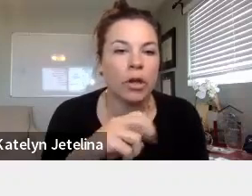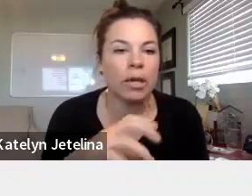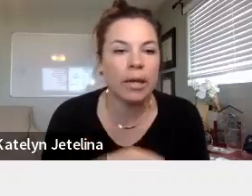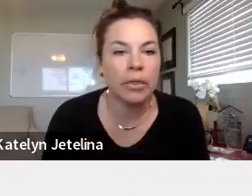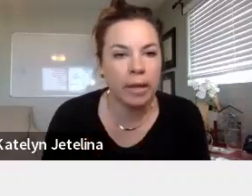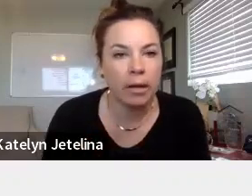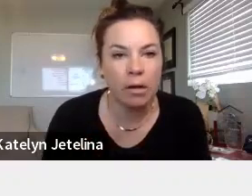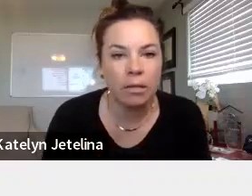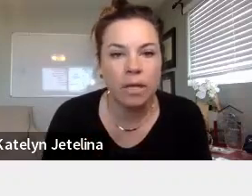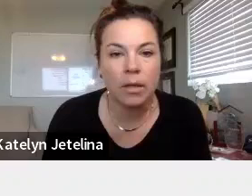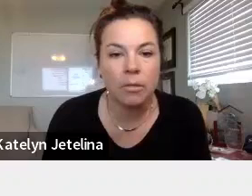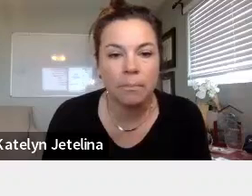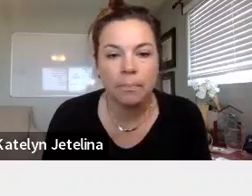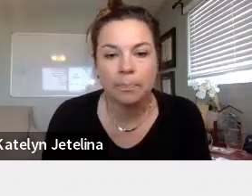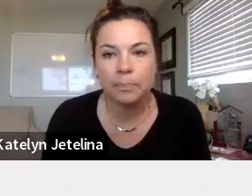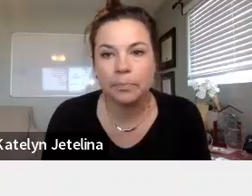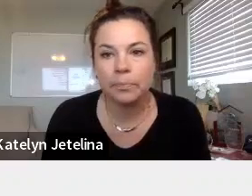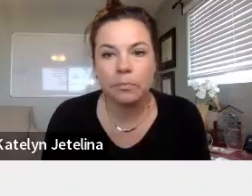the 3rd and 9th leading cause of death.